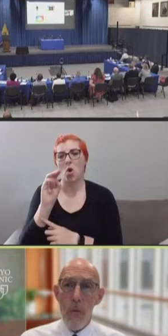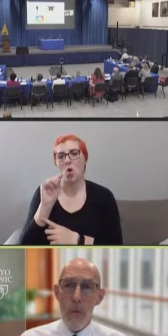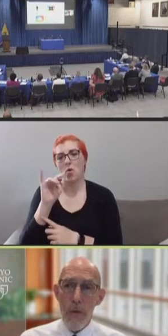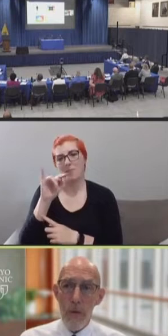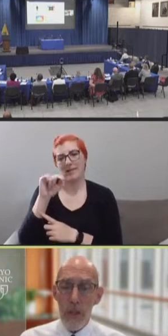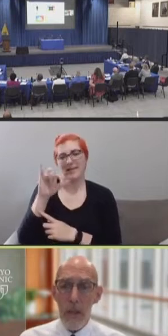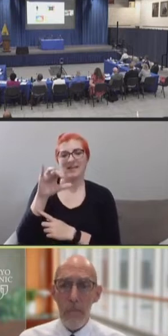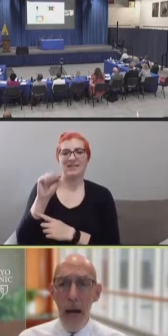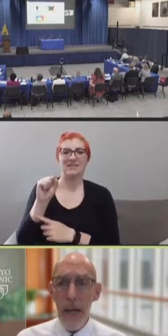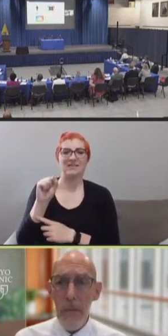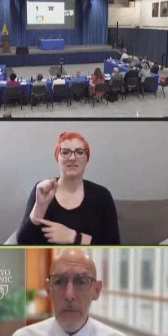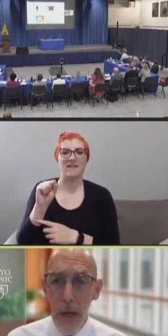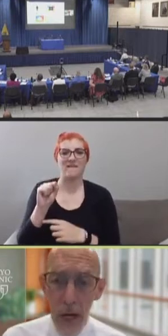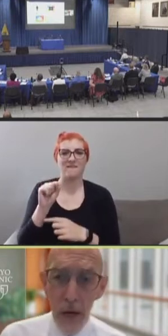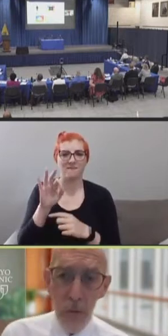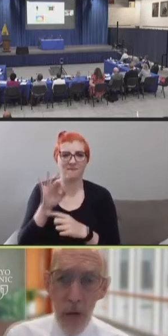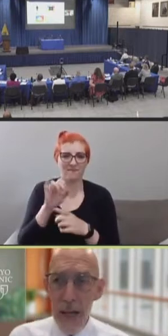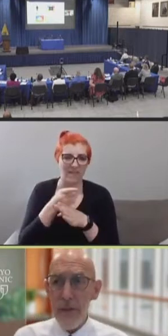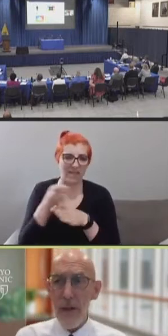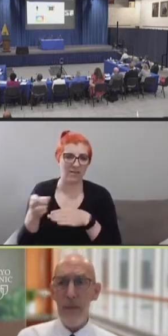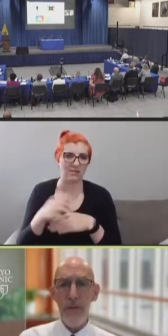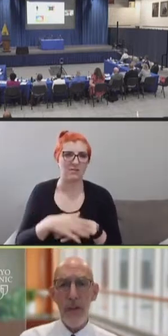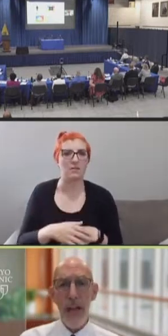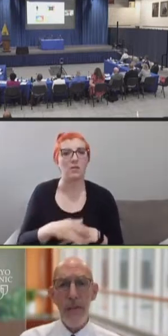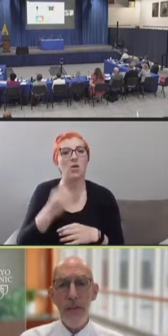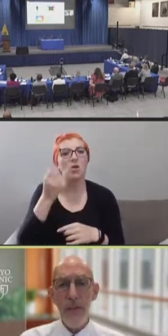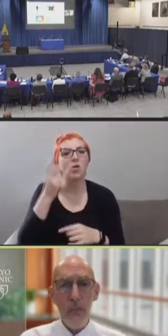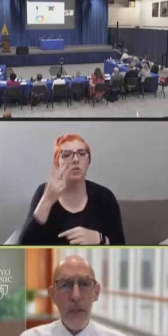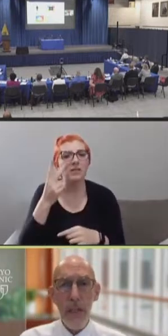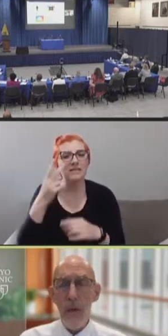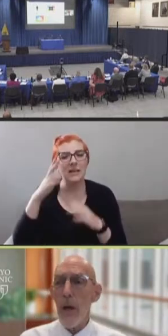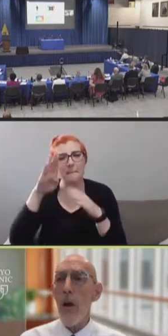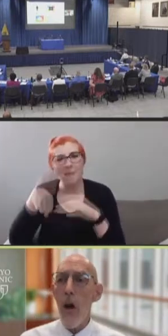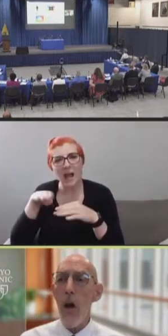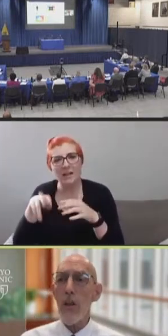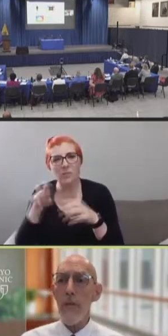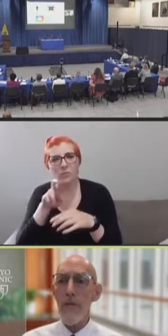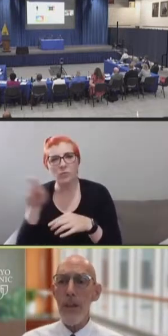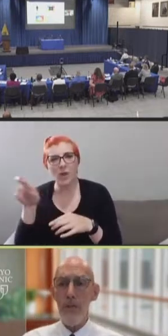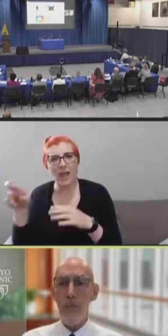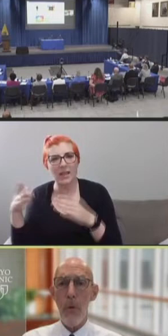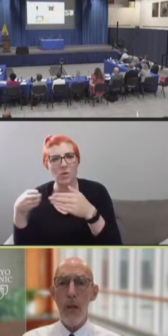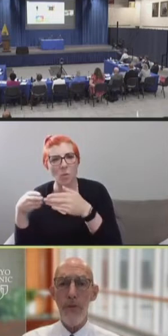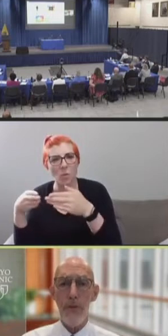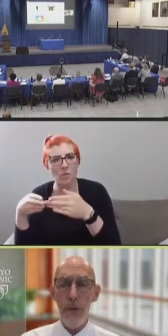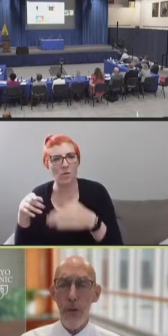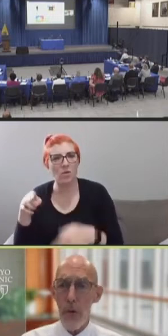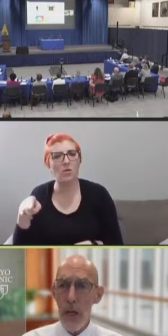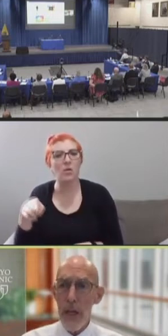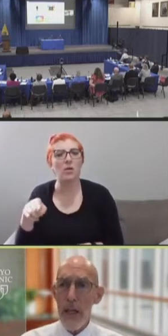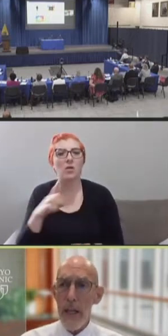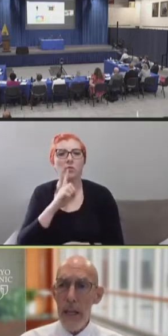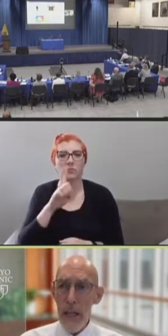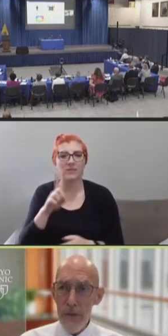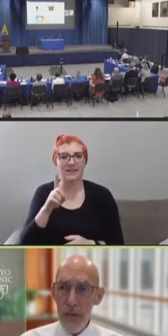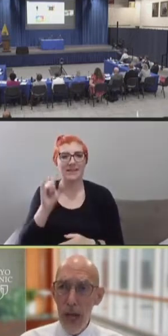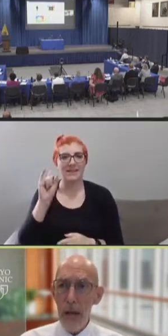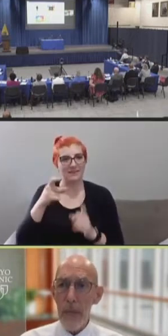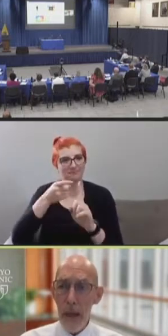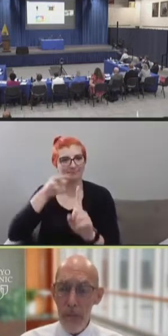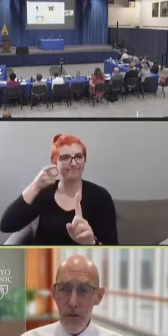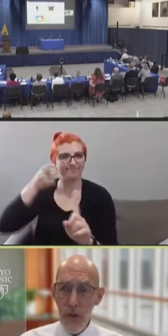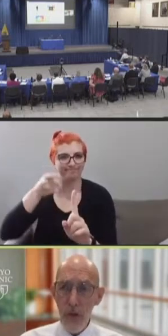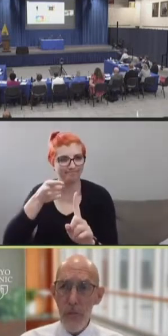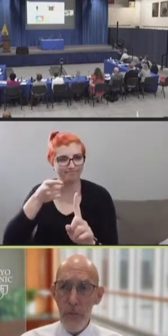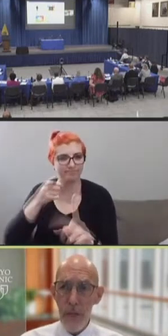So if you look at the bottom right of the slide, this is really what all of this points to. In time,